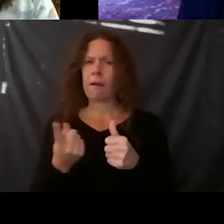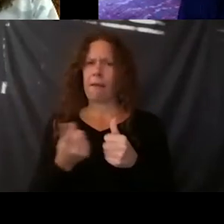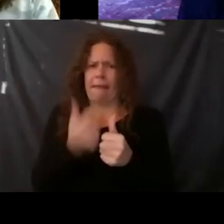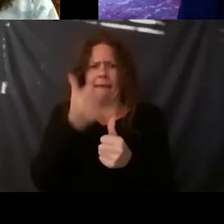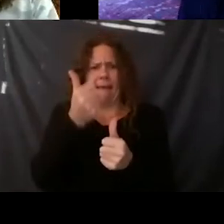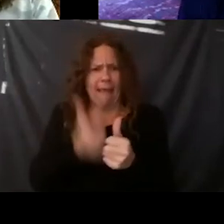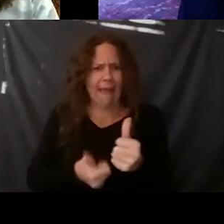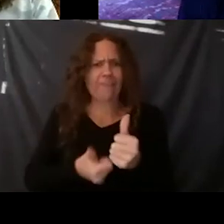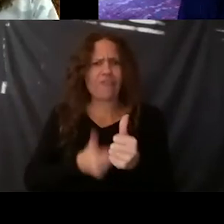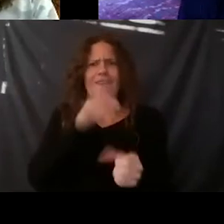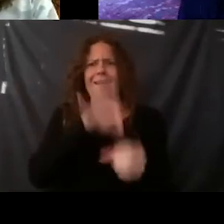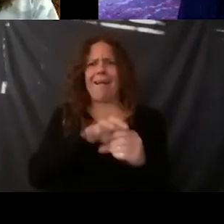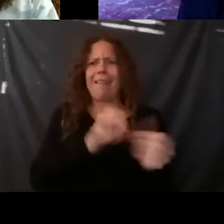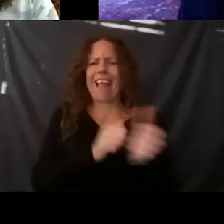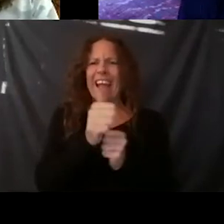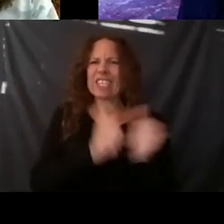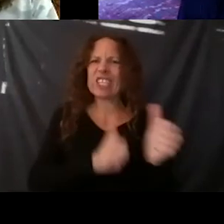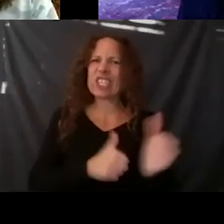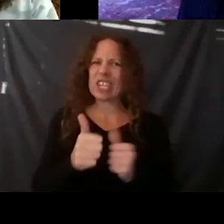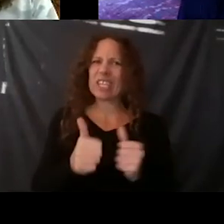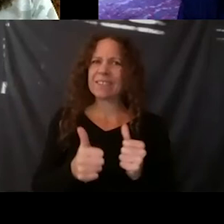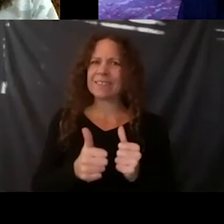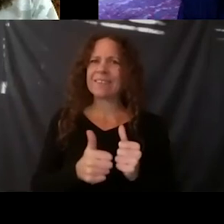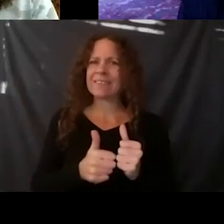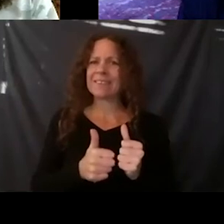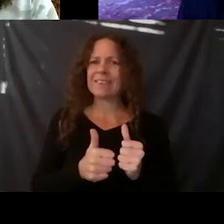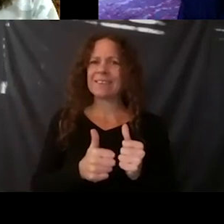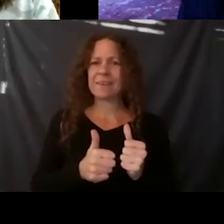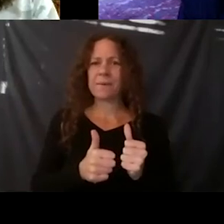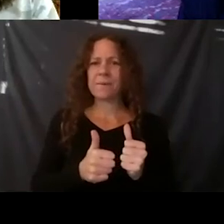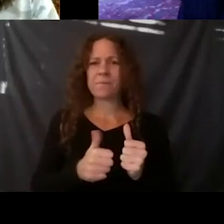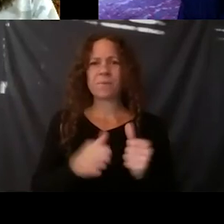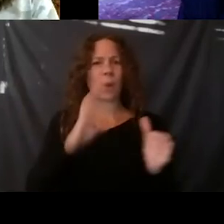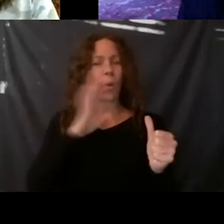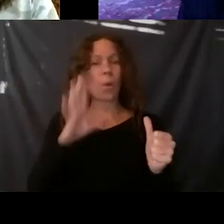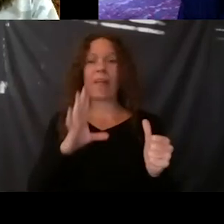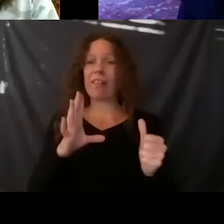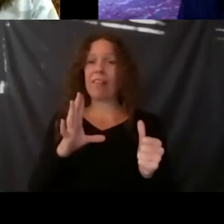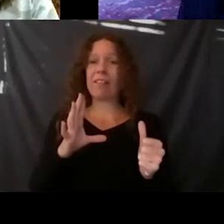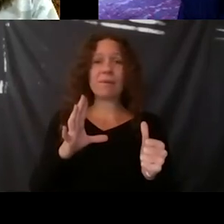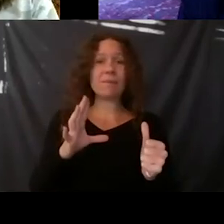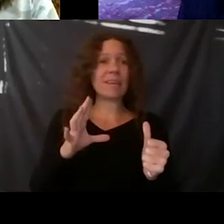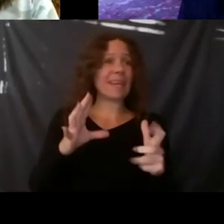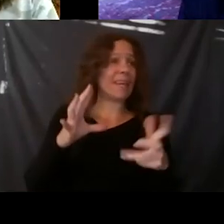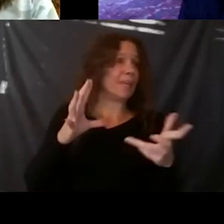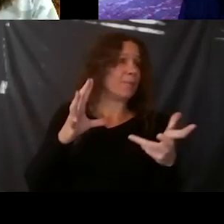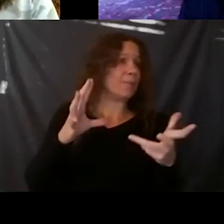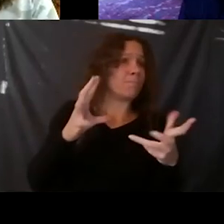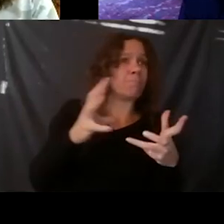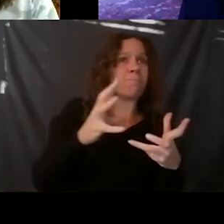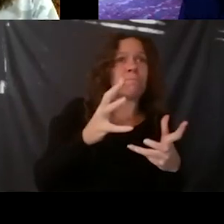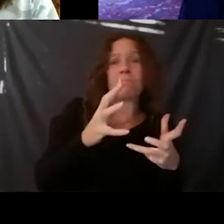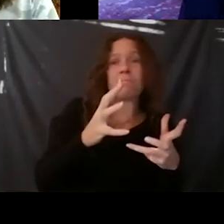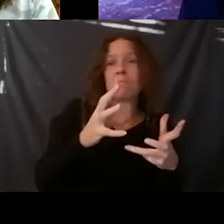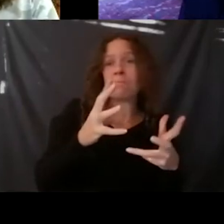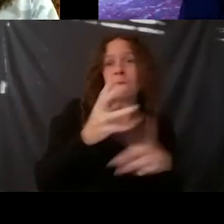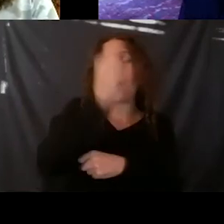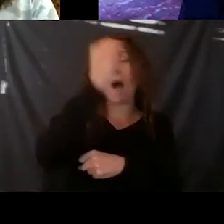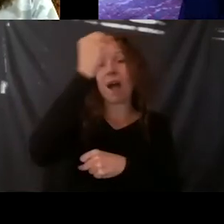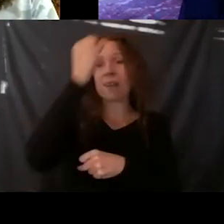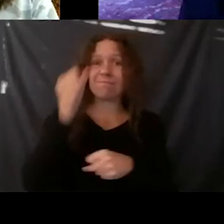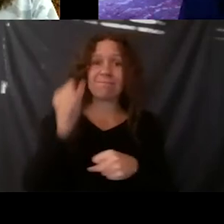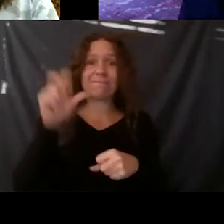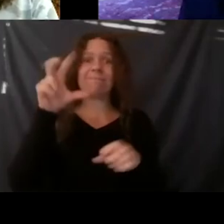election is one on the ballot. It can be in the halls of power, or it can be in the streets of our